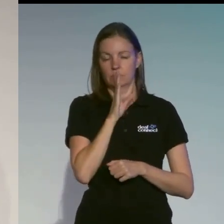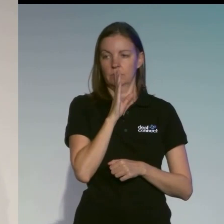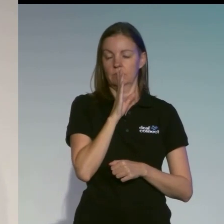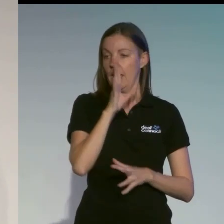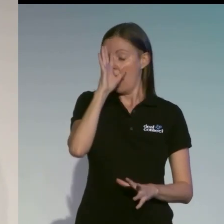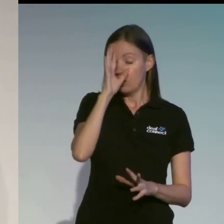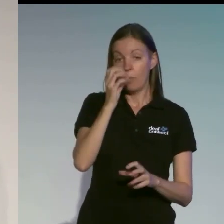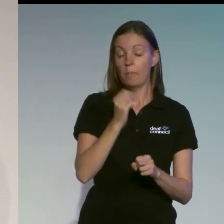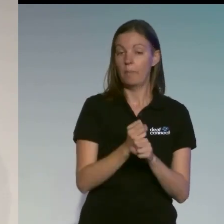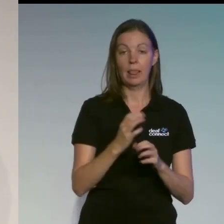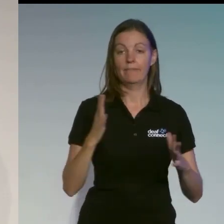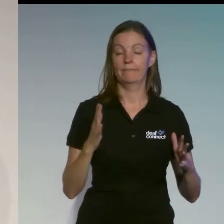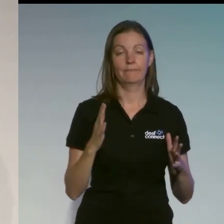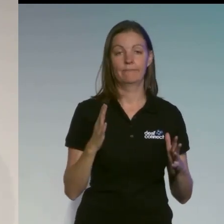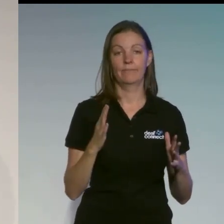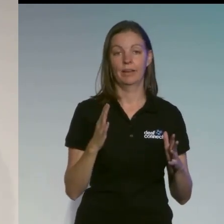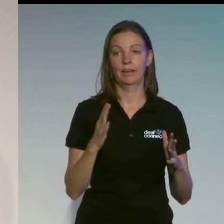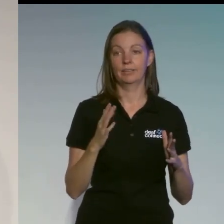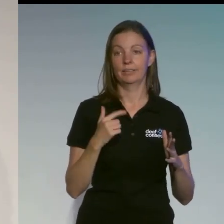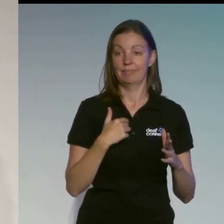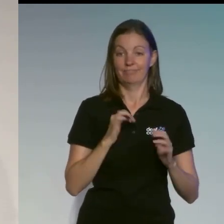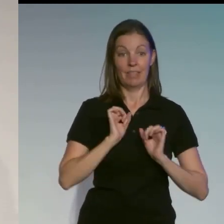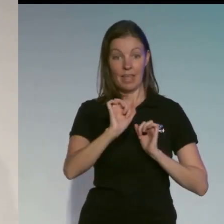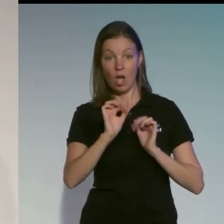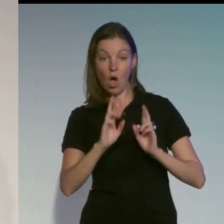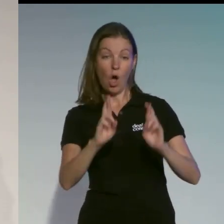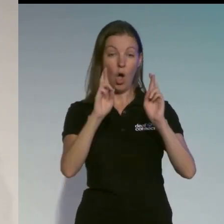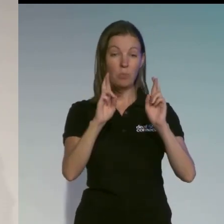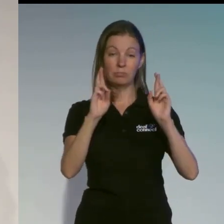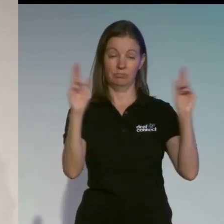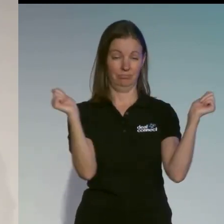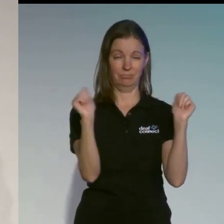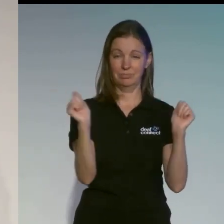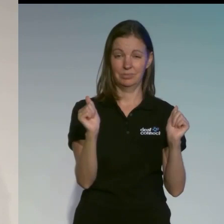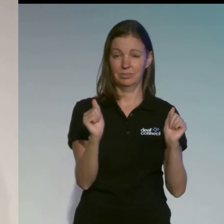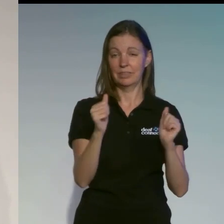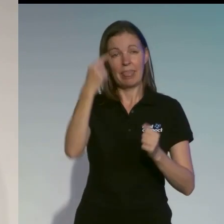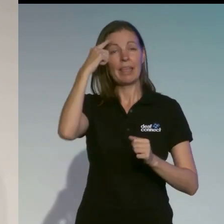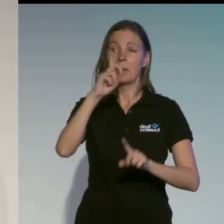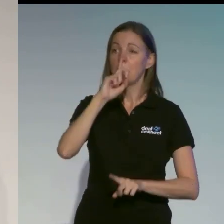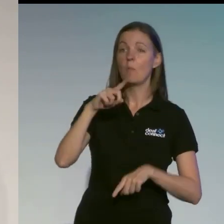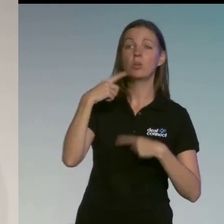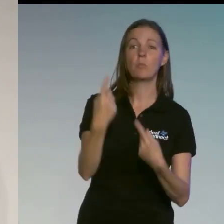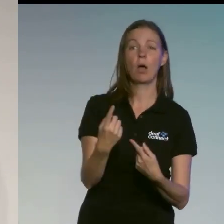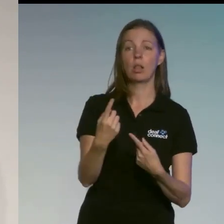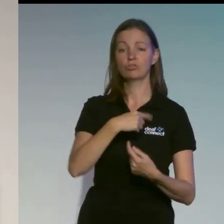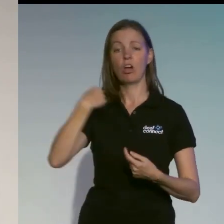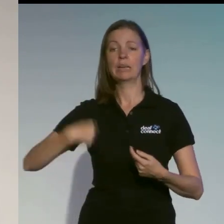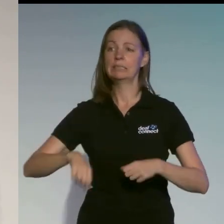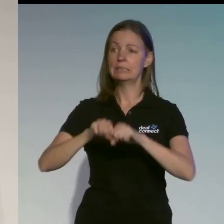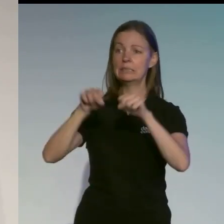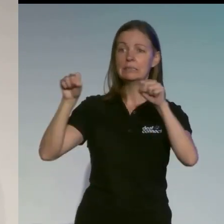don't believe, or they don't have the hope that is it okay, is it possible the Chinese legal system